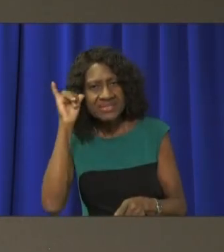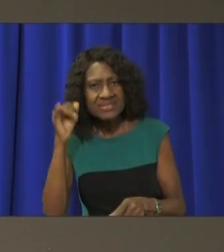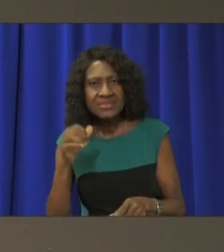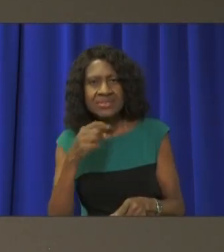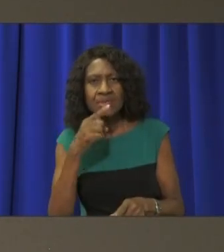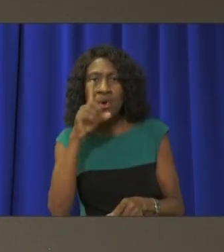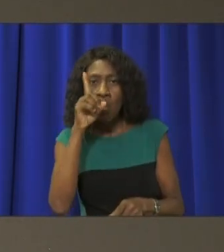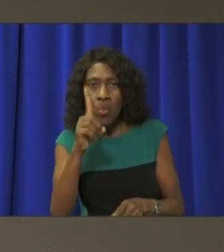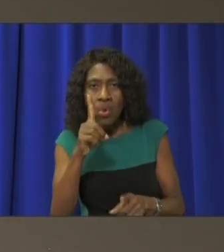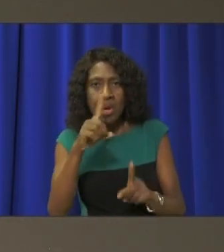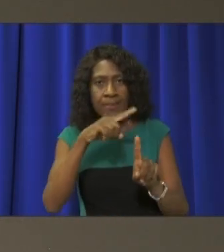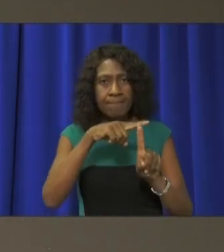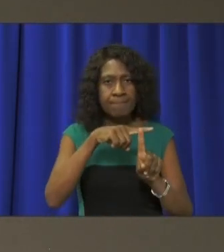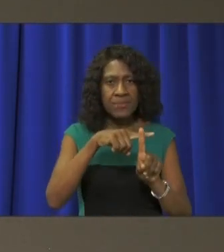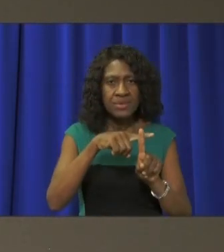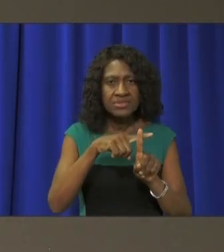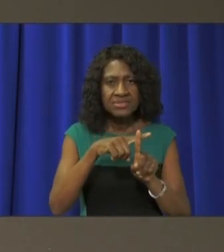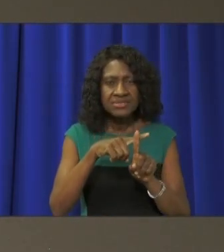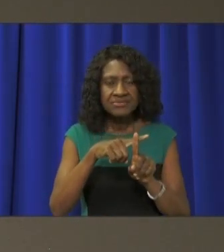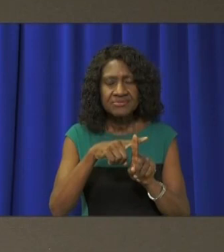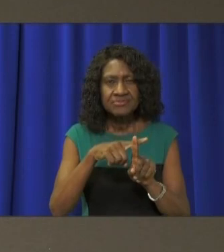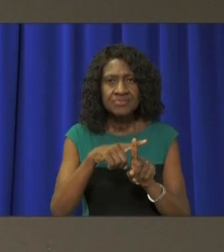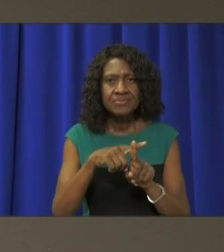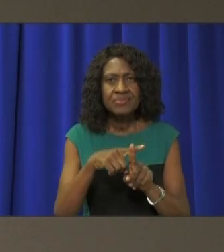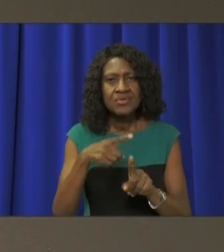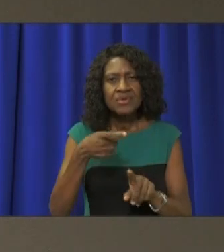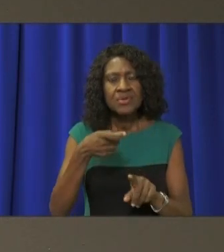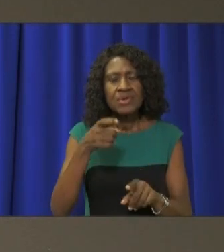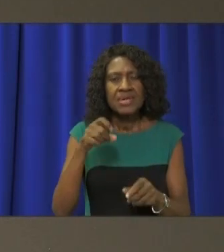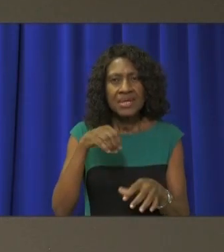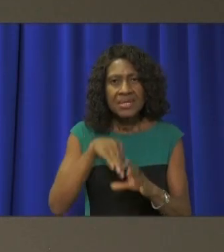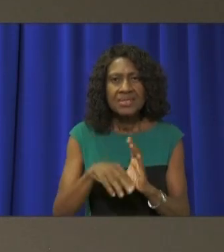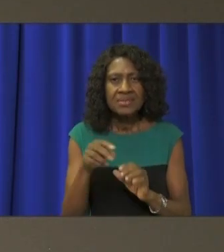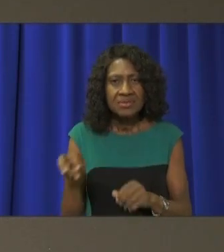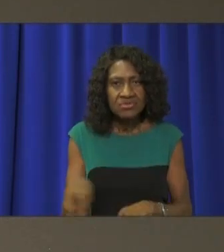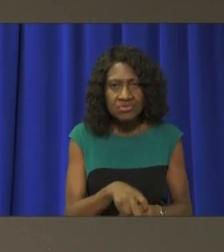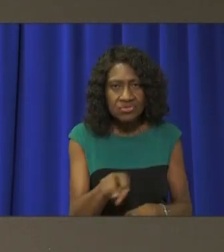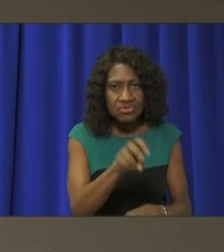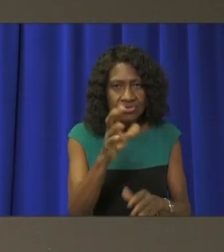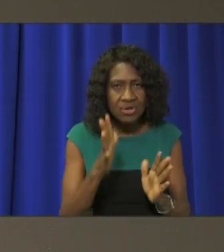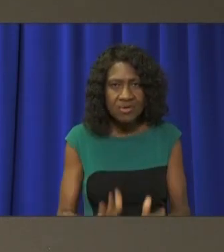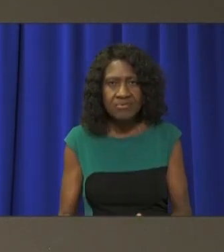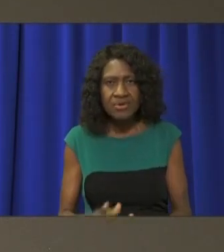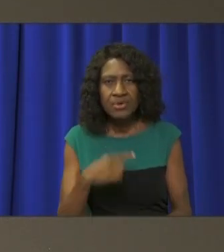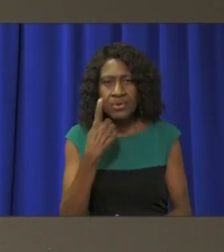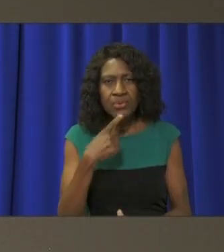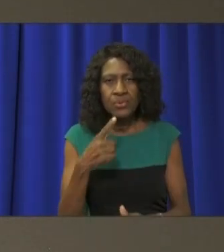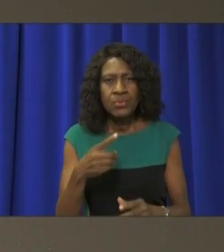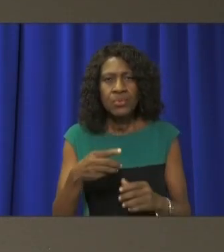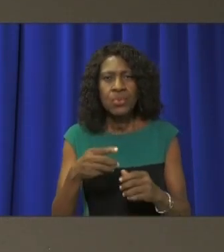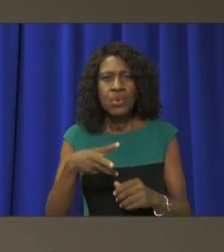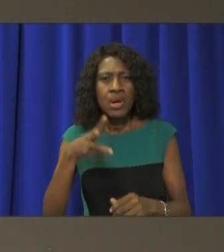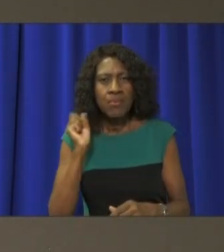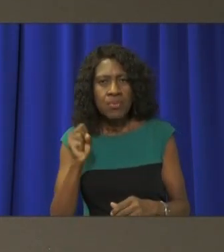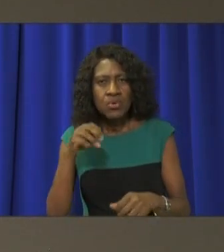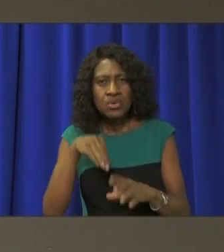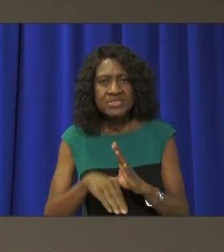positive result in a traveller who was being isolated in the government isolation facility,